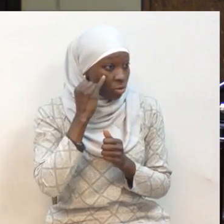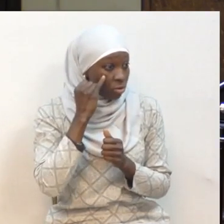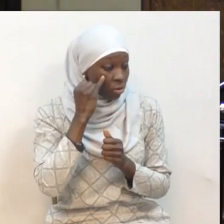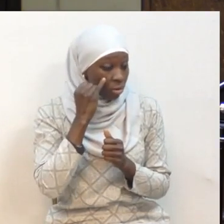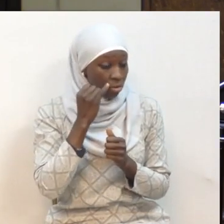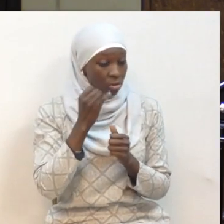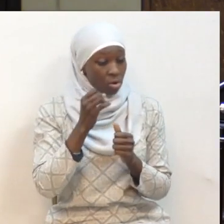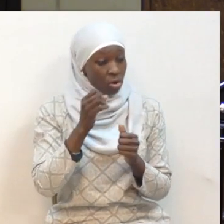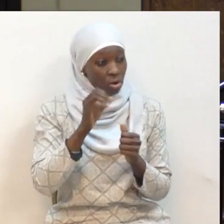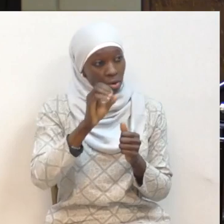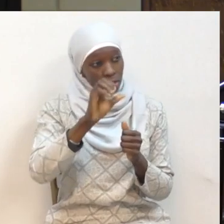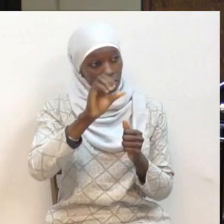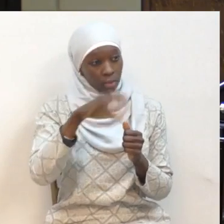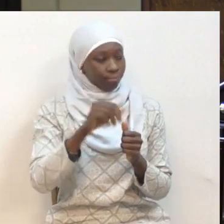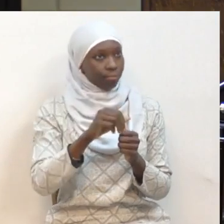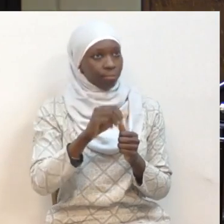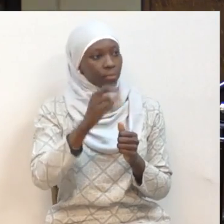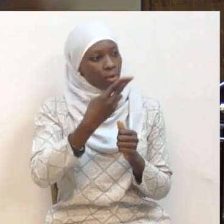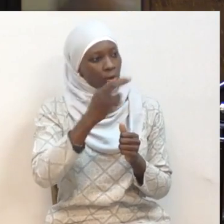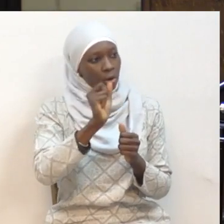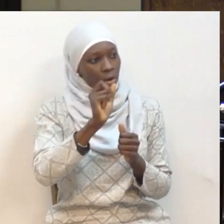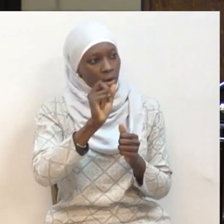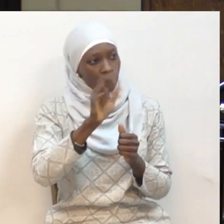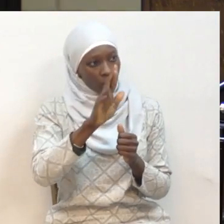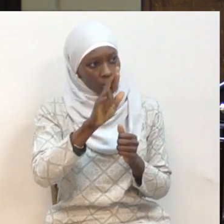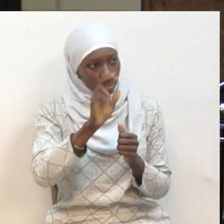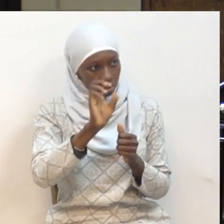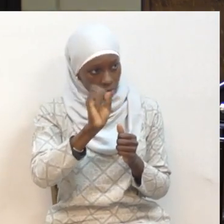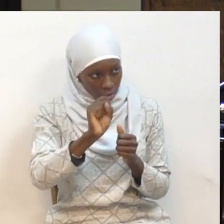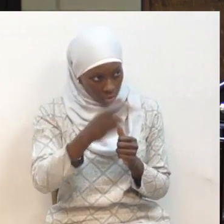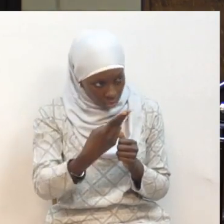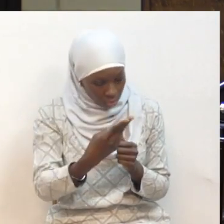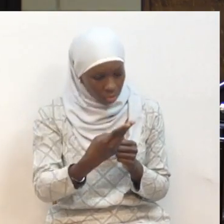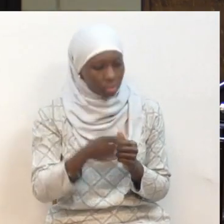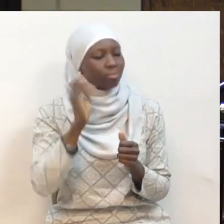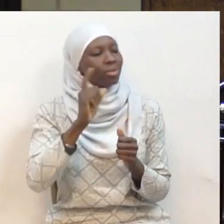stiff, they would have dispersed and left you alone.